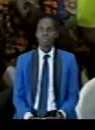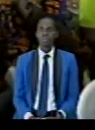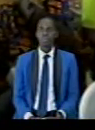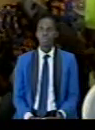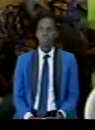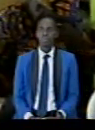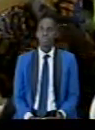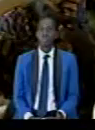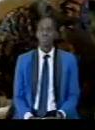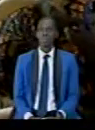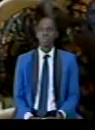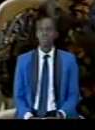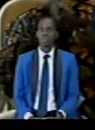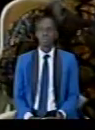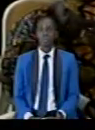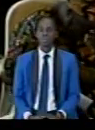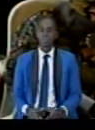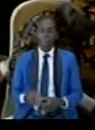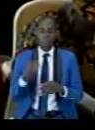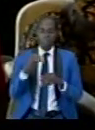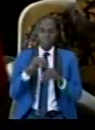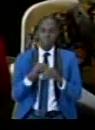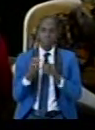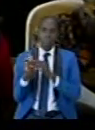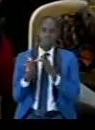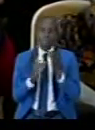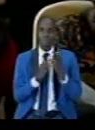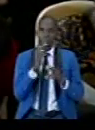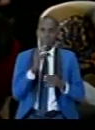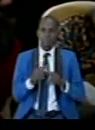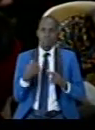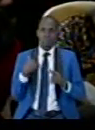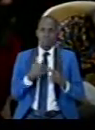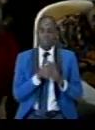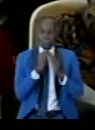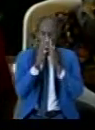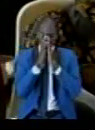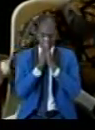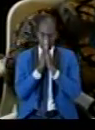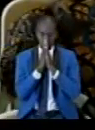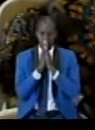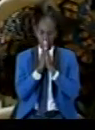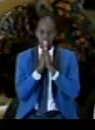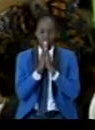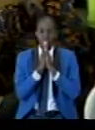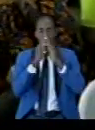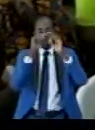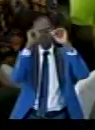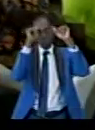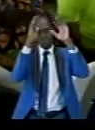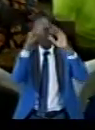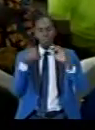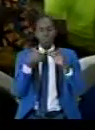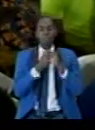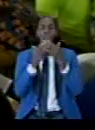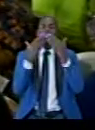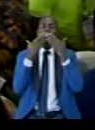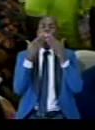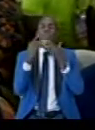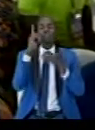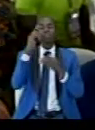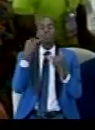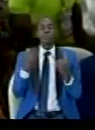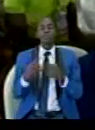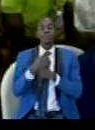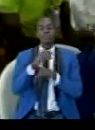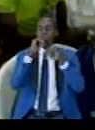In Jesus' name we pray. Amen. Father, we thank you today. We bless your